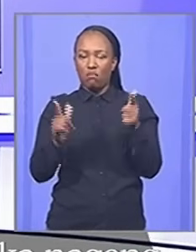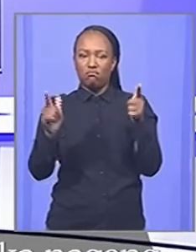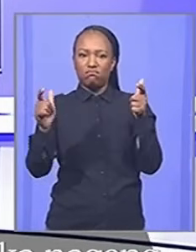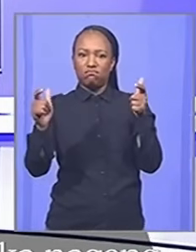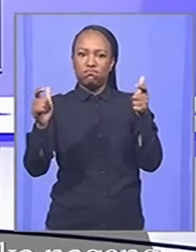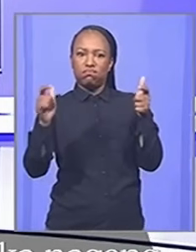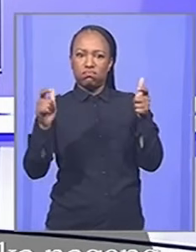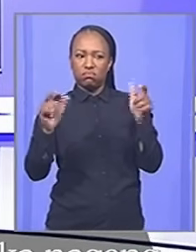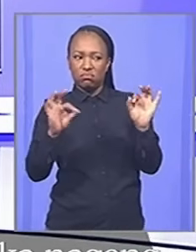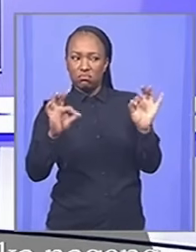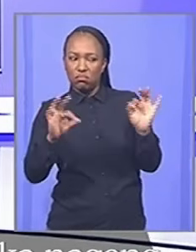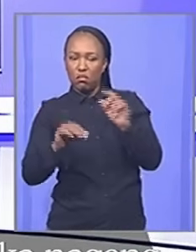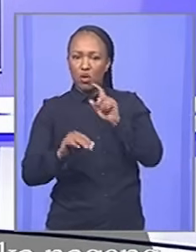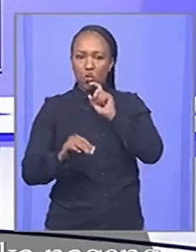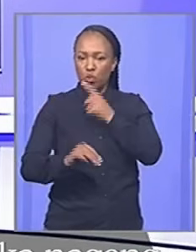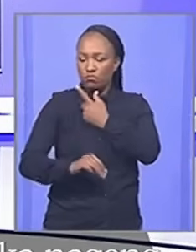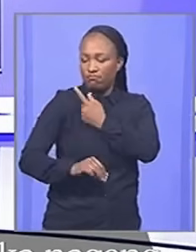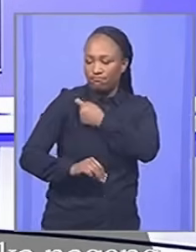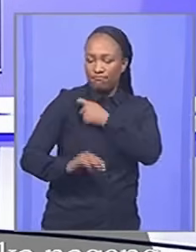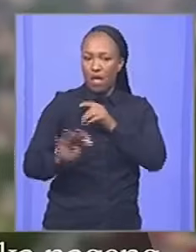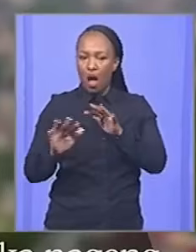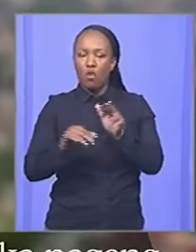ka tšhomišo ya moriana woo.